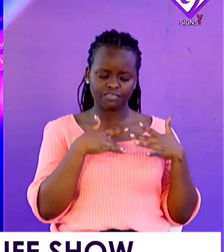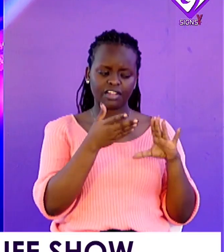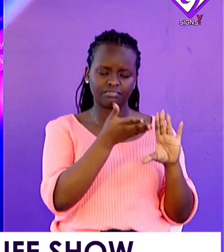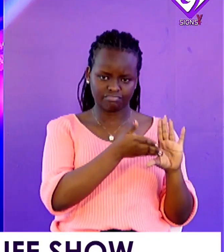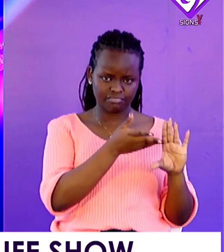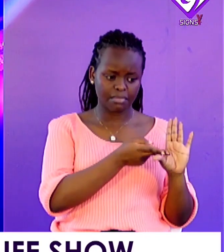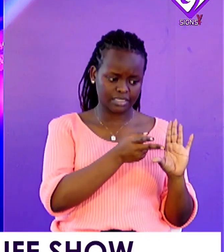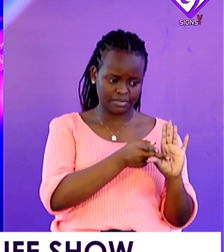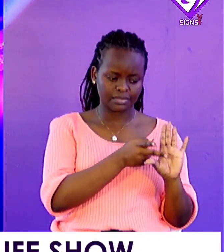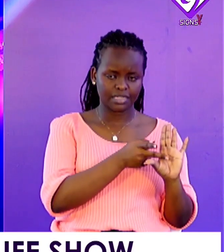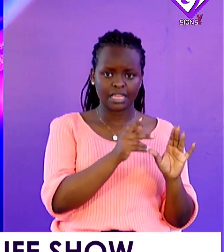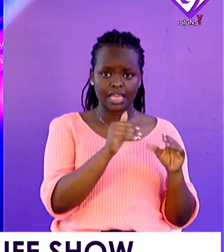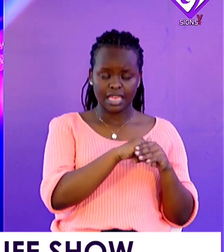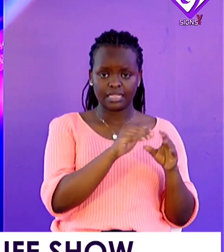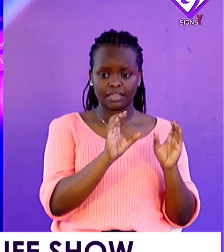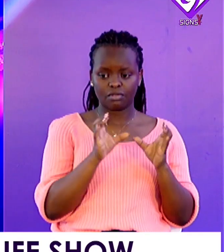part of the community.